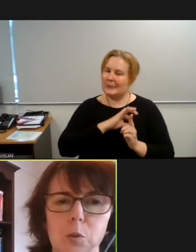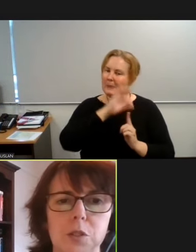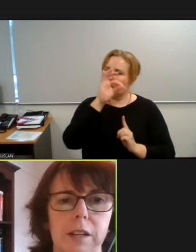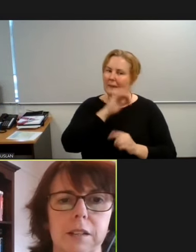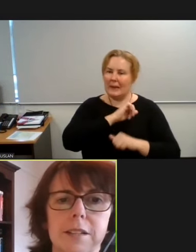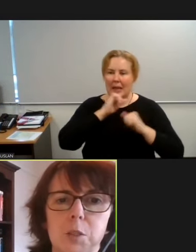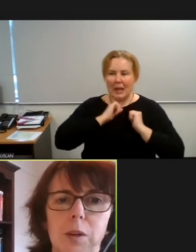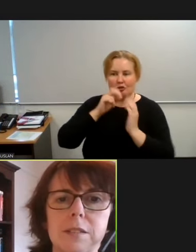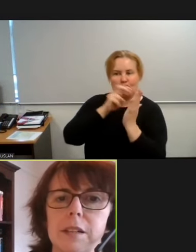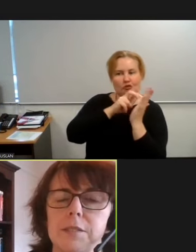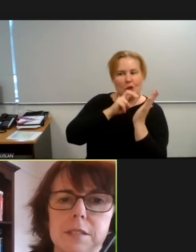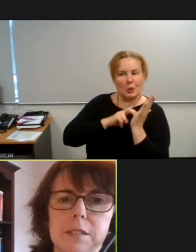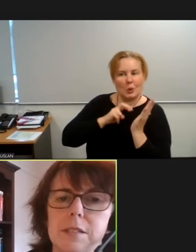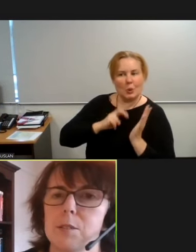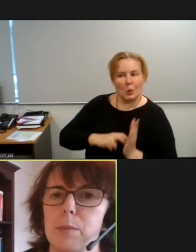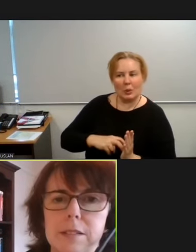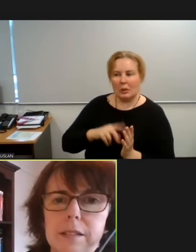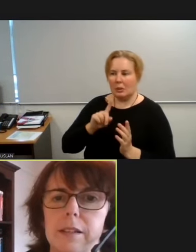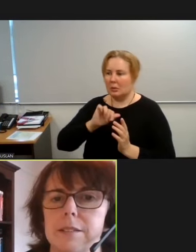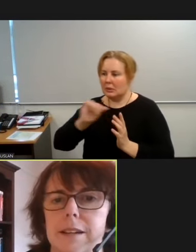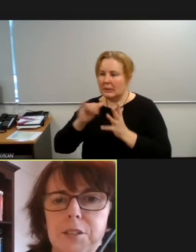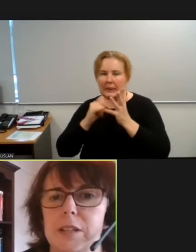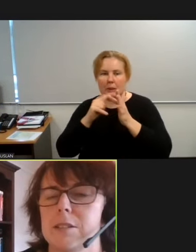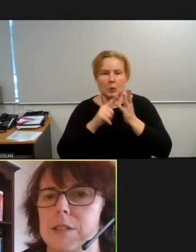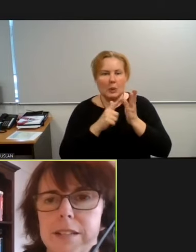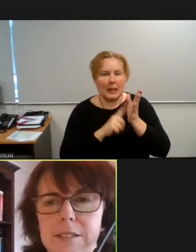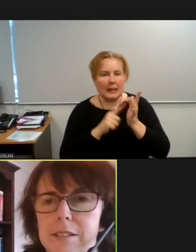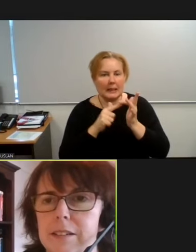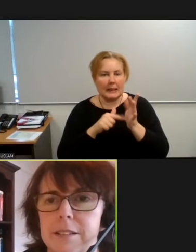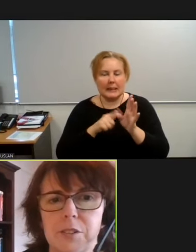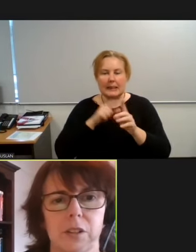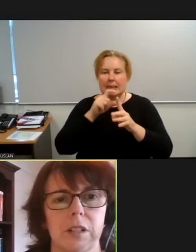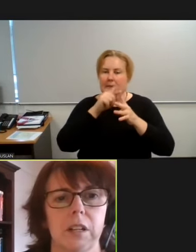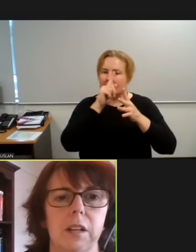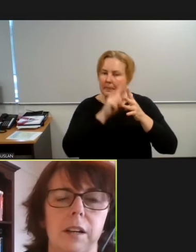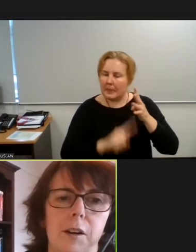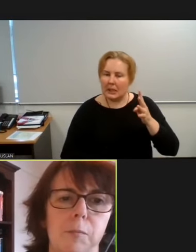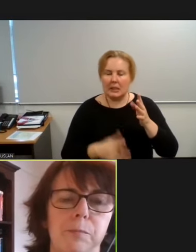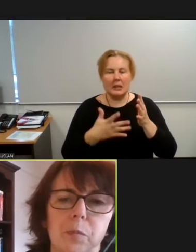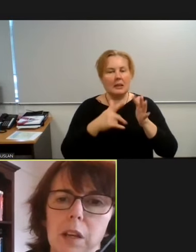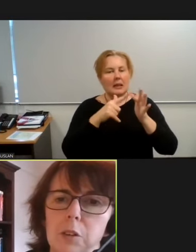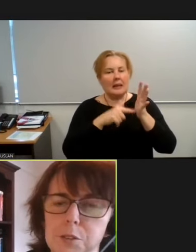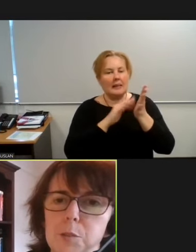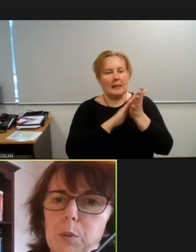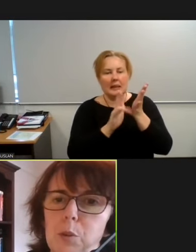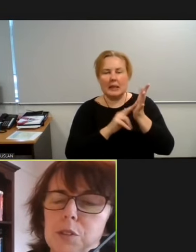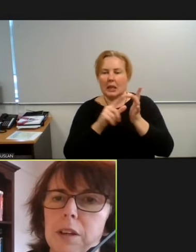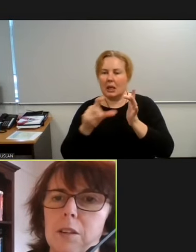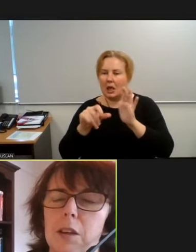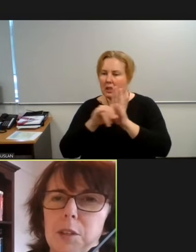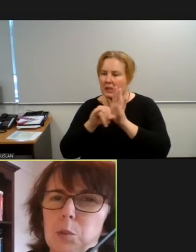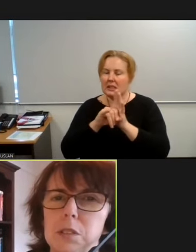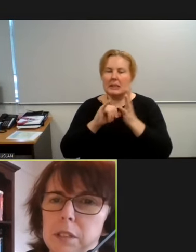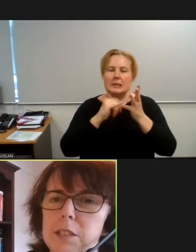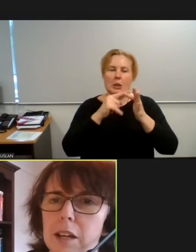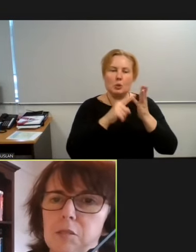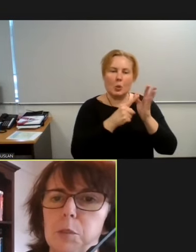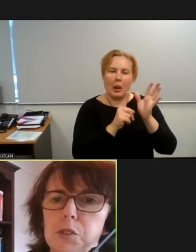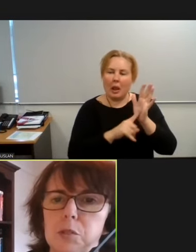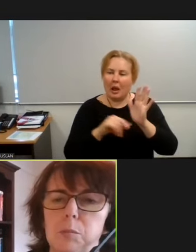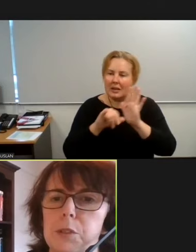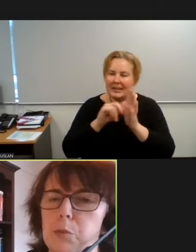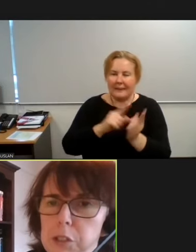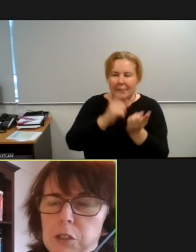should be recording sexuality, ethnicity, disability, sex, gender, identity, etc., across the board. And I think we just need to